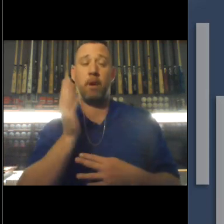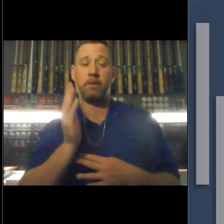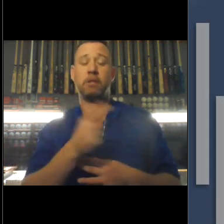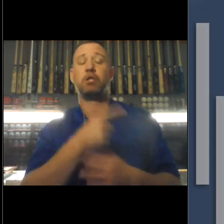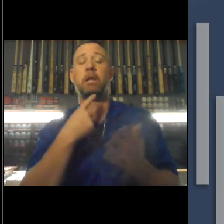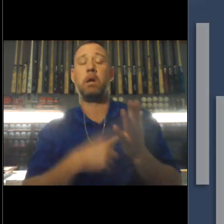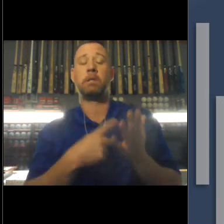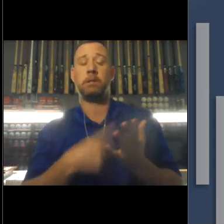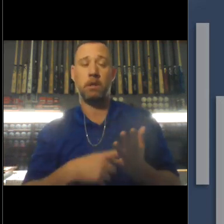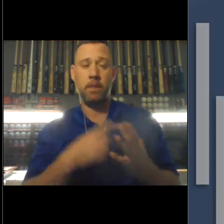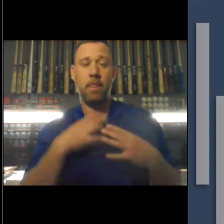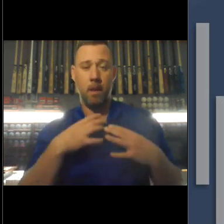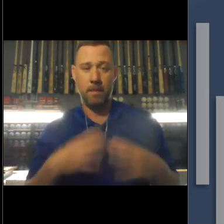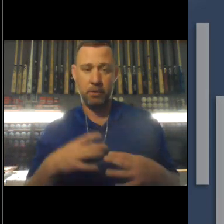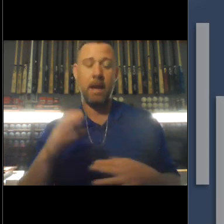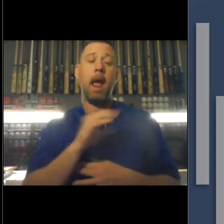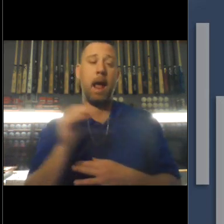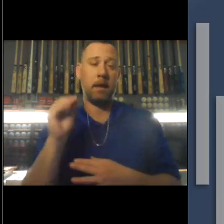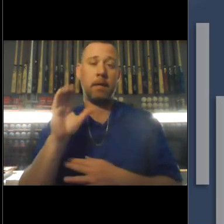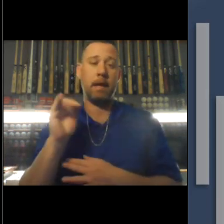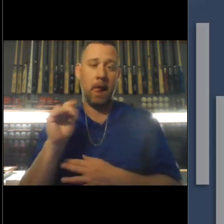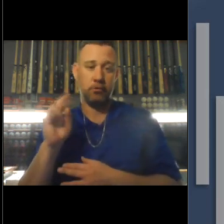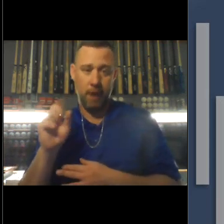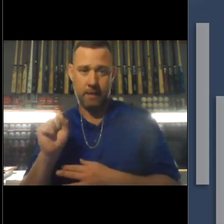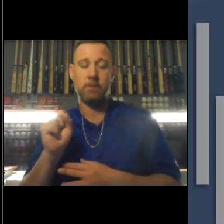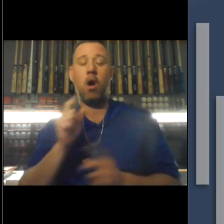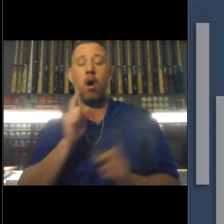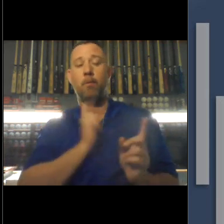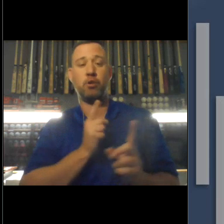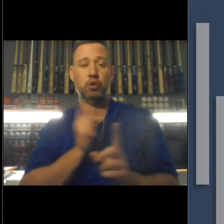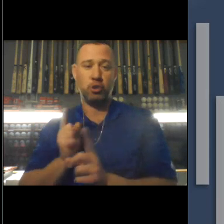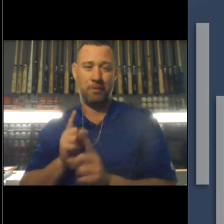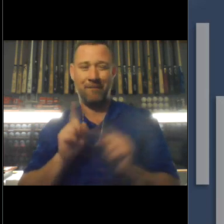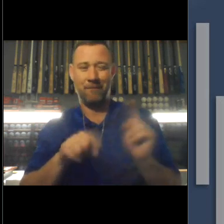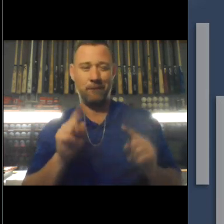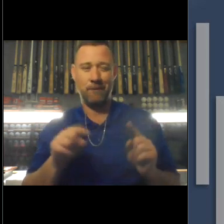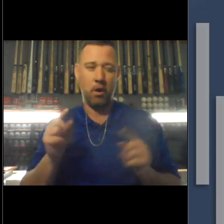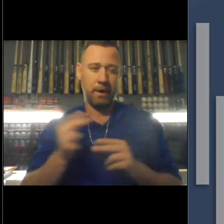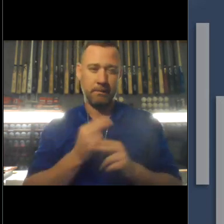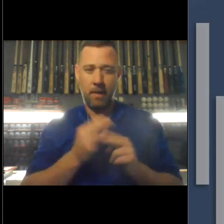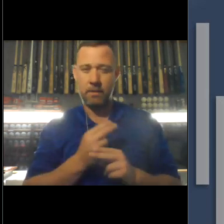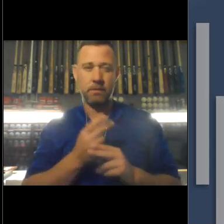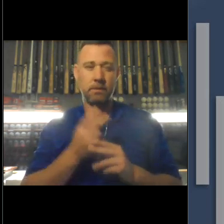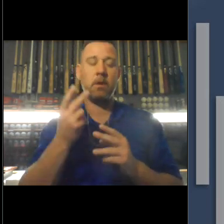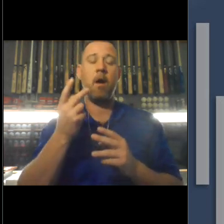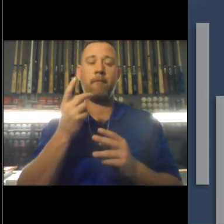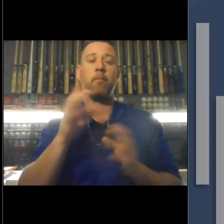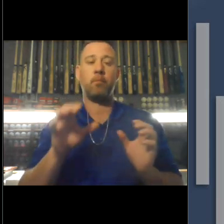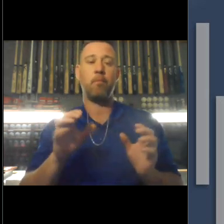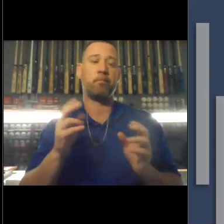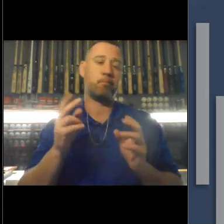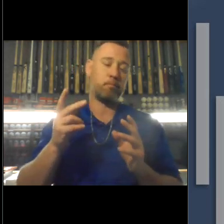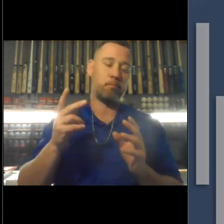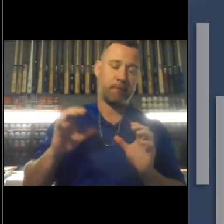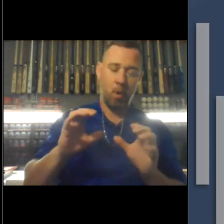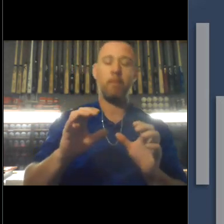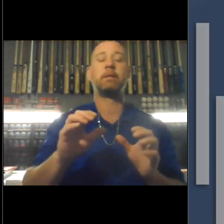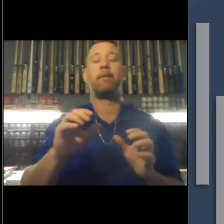discussed that the Commission and Caltrans are pursuing various methods for assessing the performance of active transportation